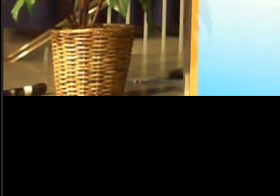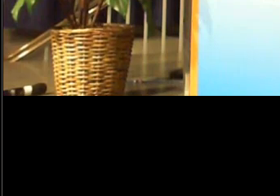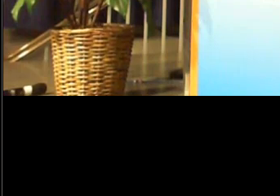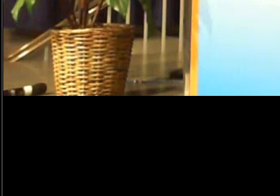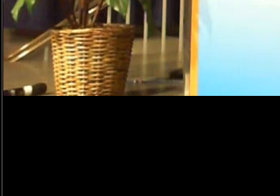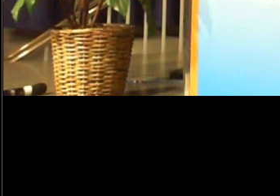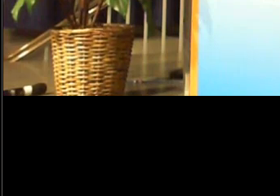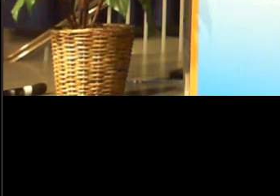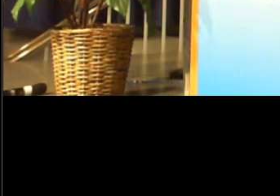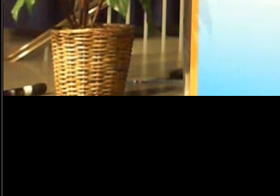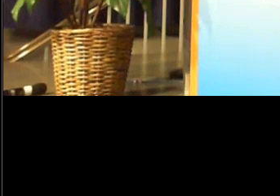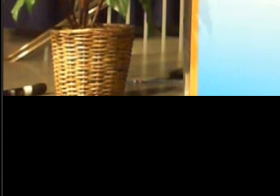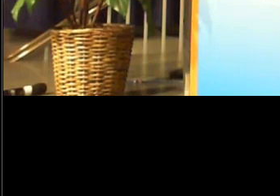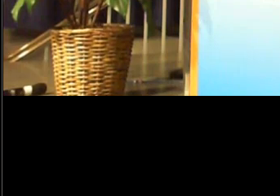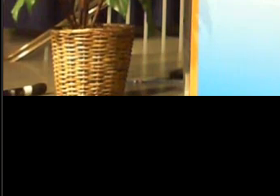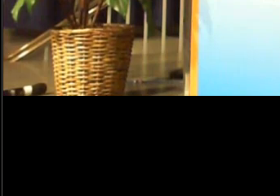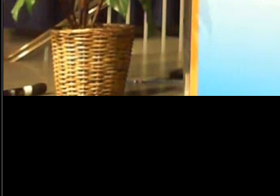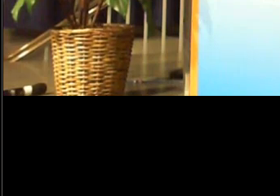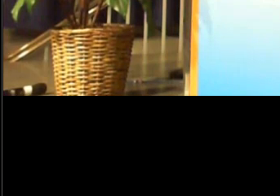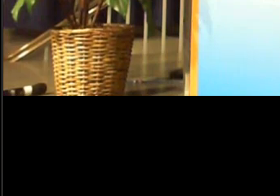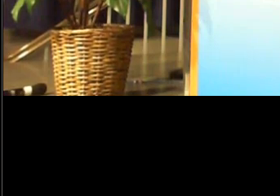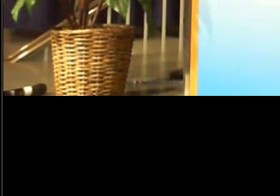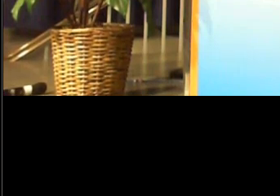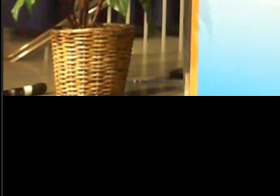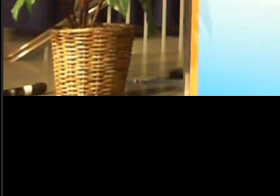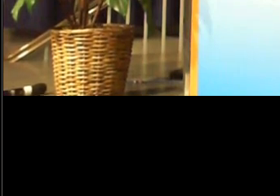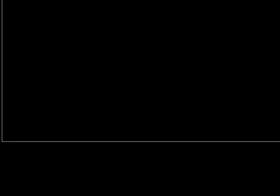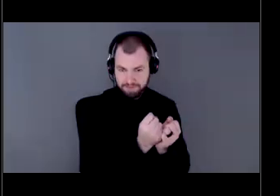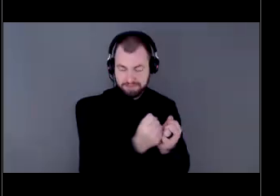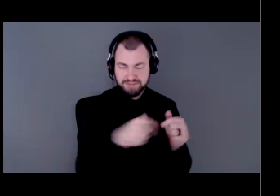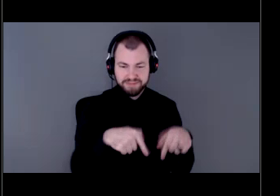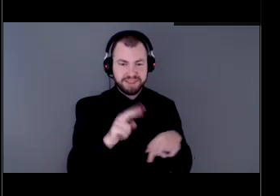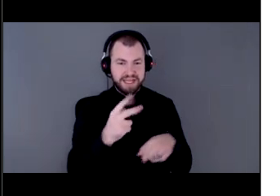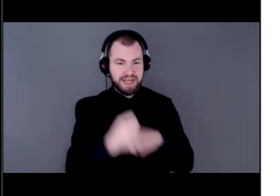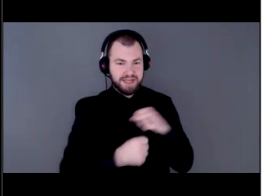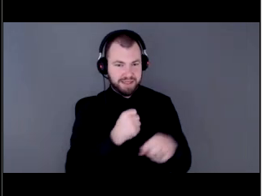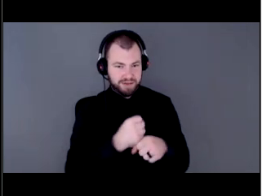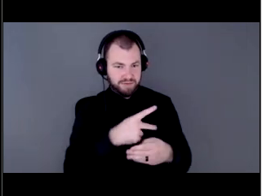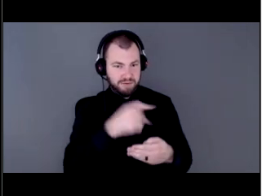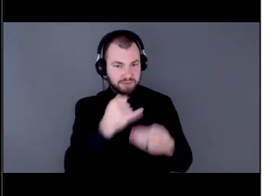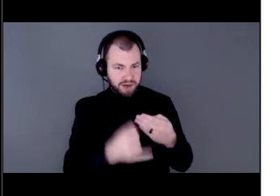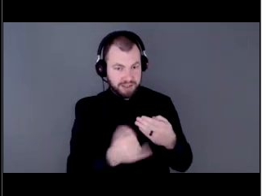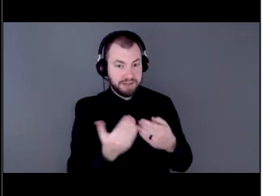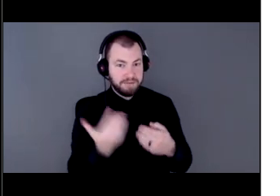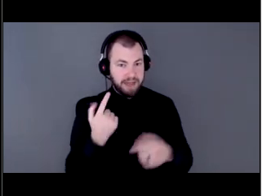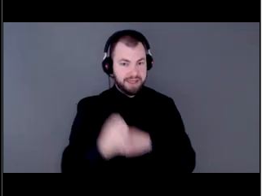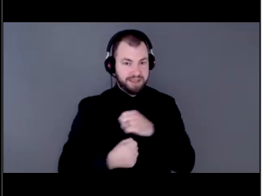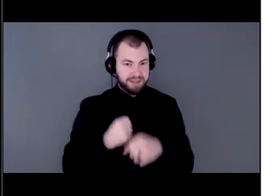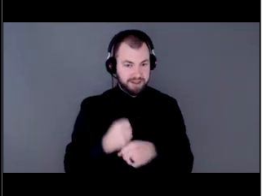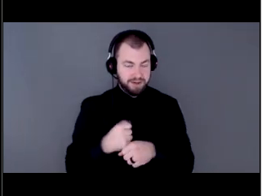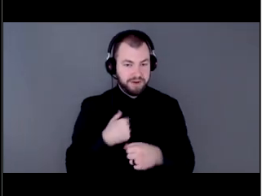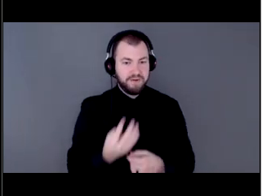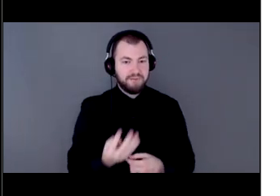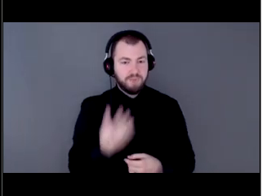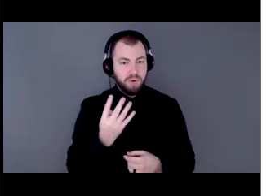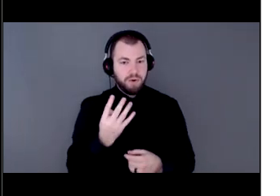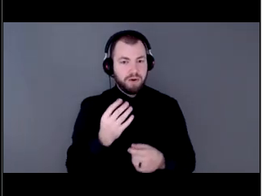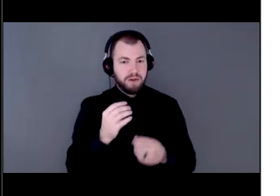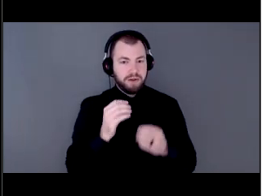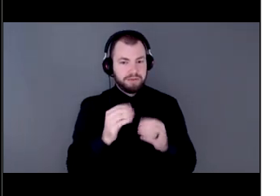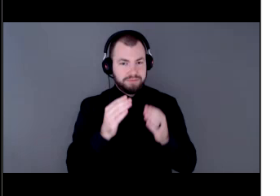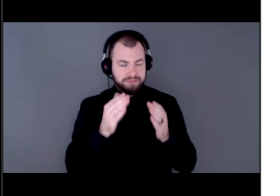professional development workshops. So we're in our 2nd year of our project now. So over the past year, we've done 4 teacher professional development